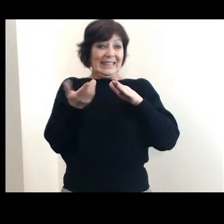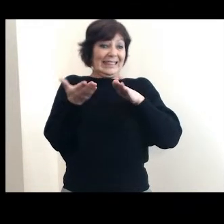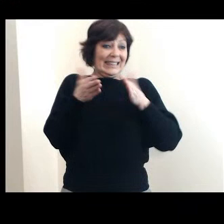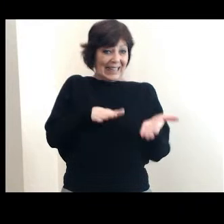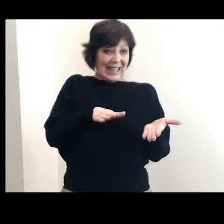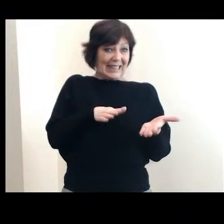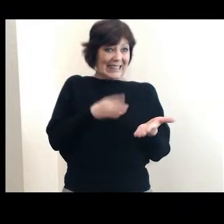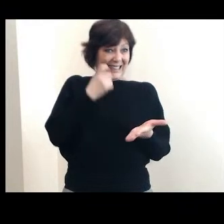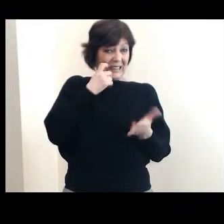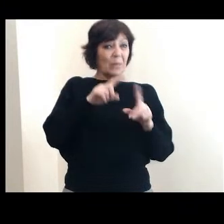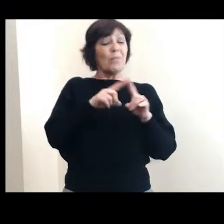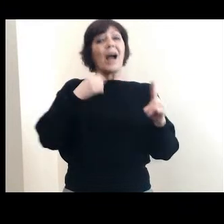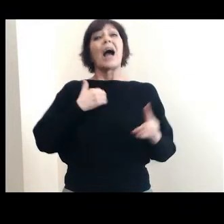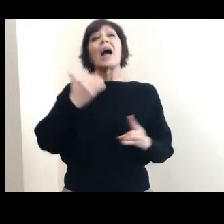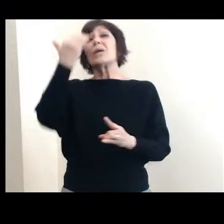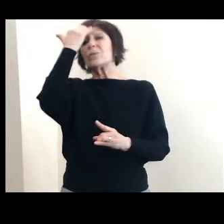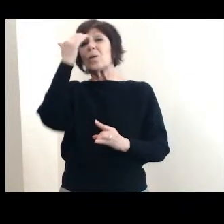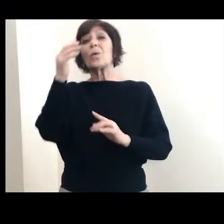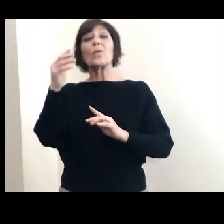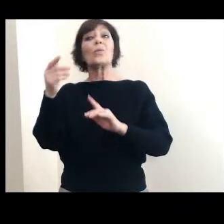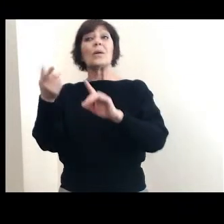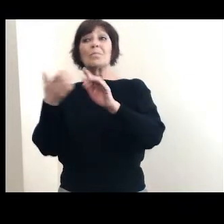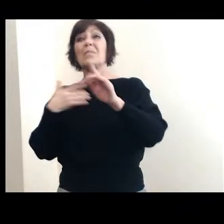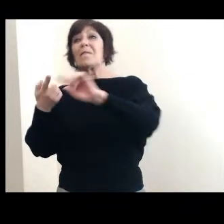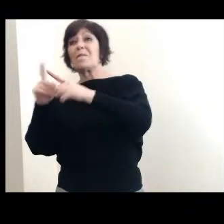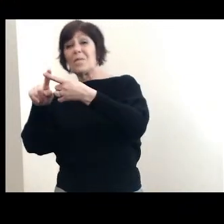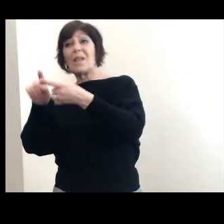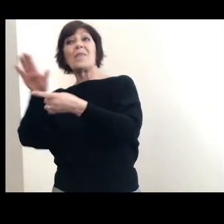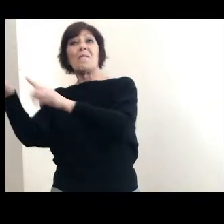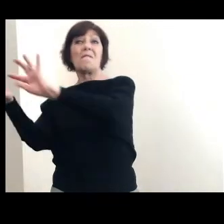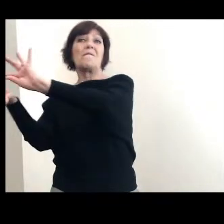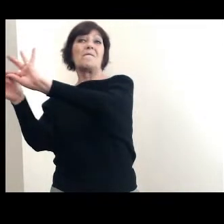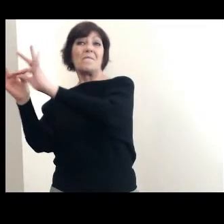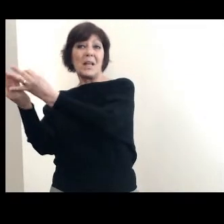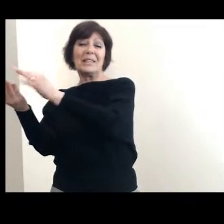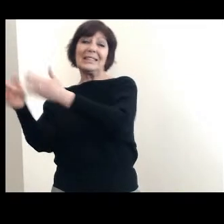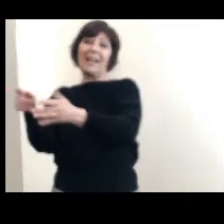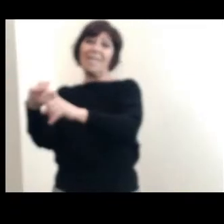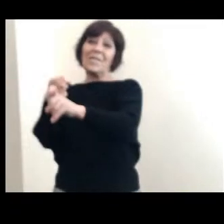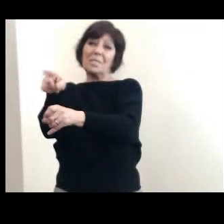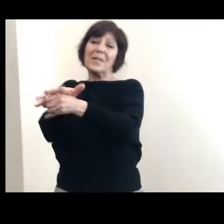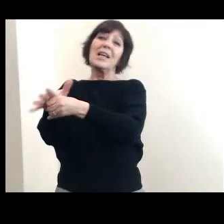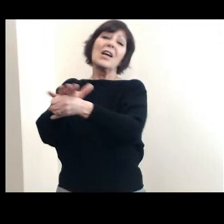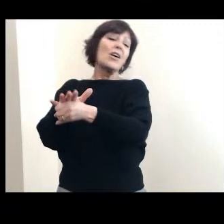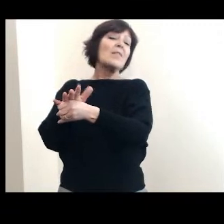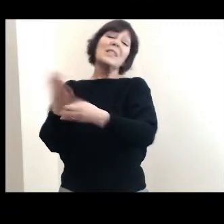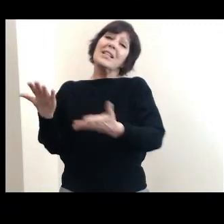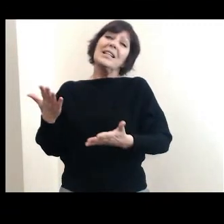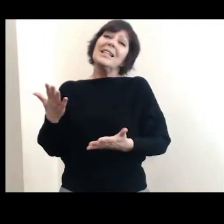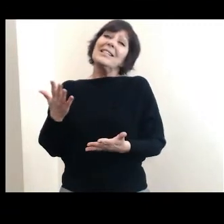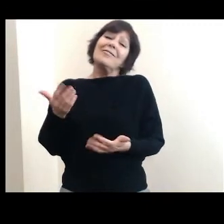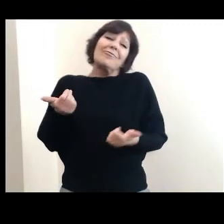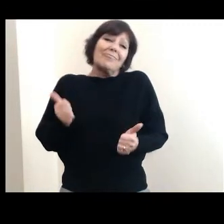who've lost personal close friends and family from these communities. So we need to be better.